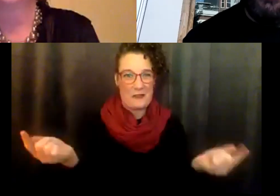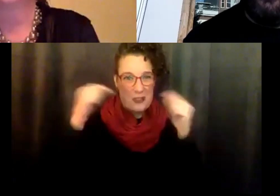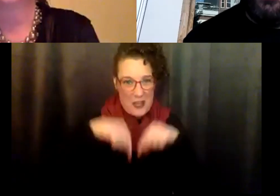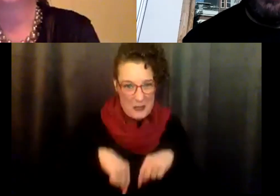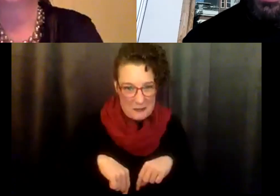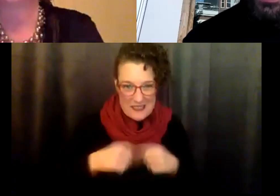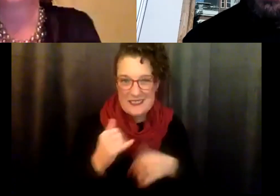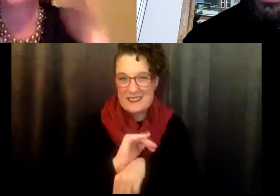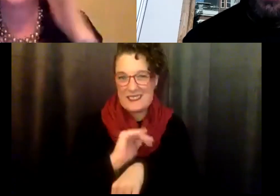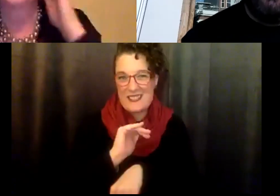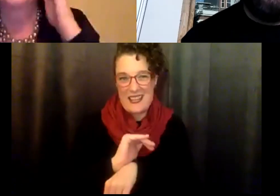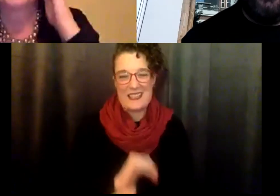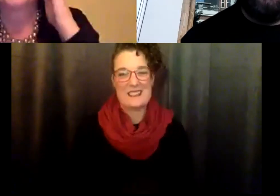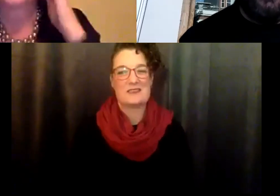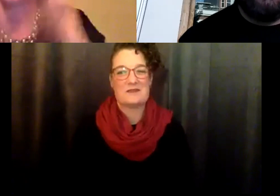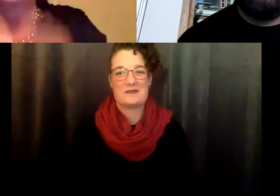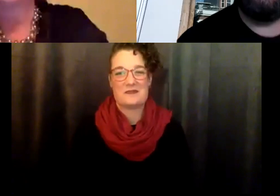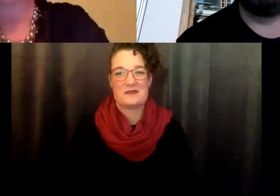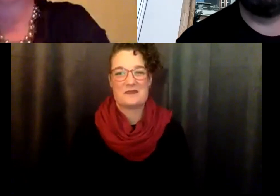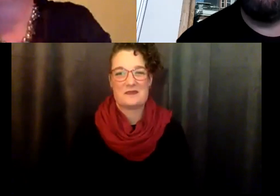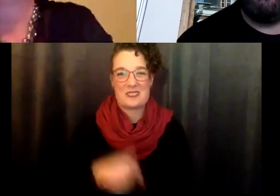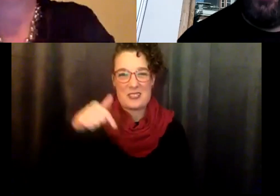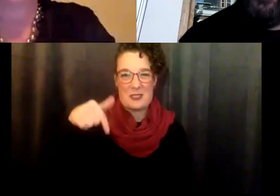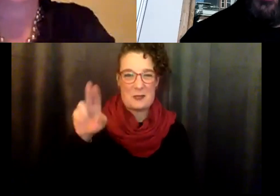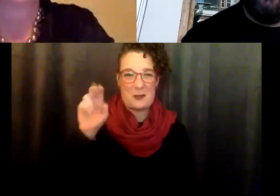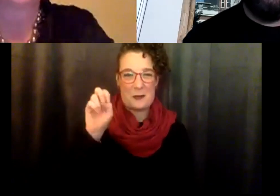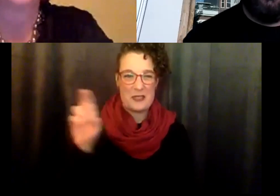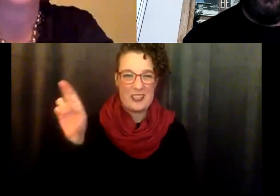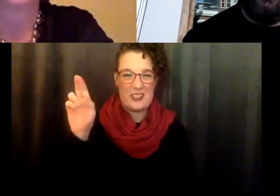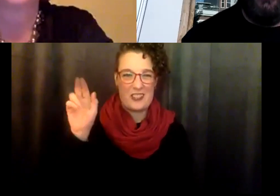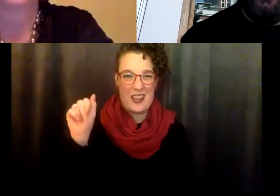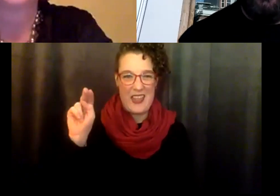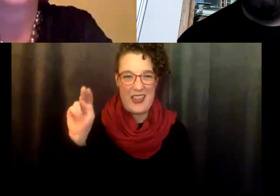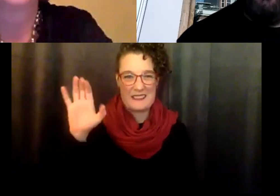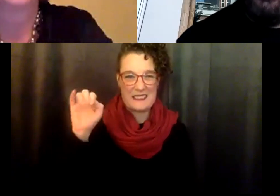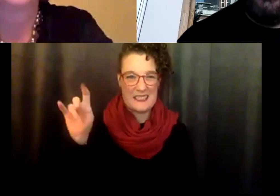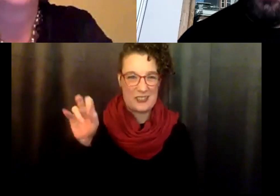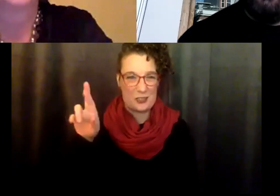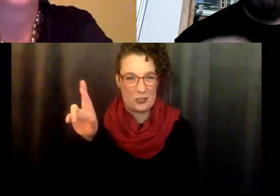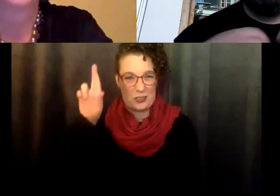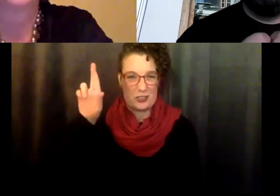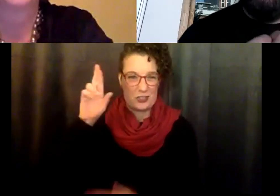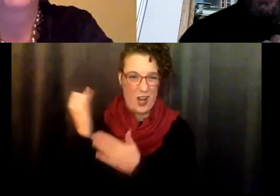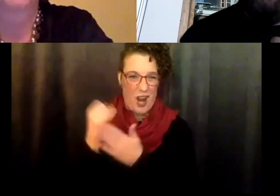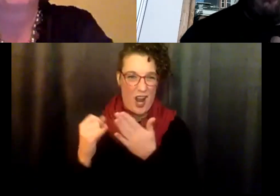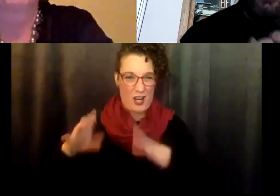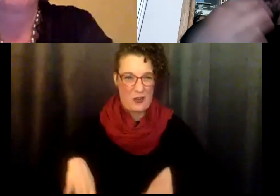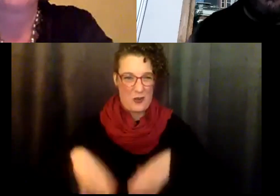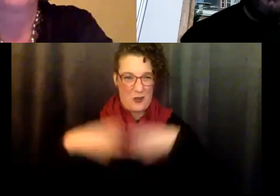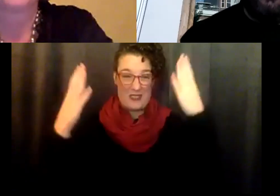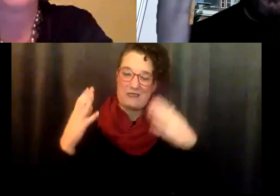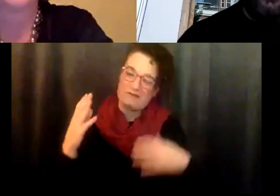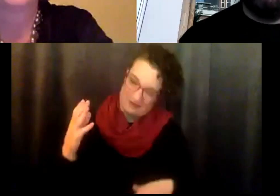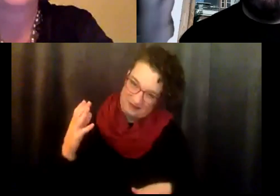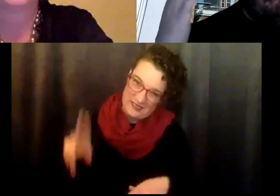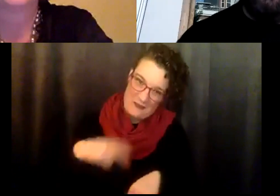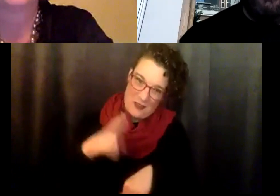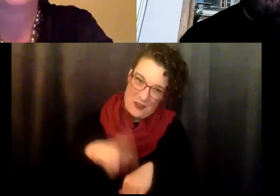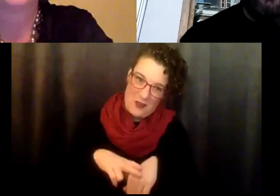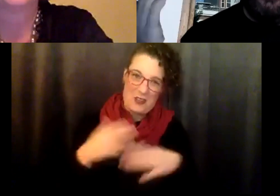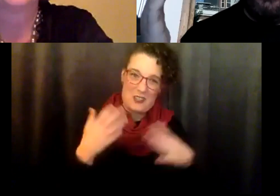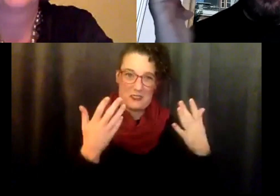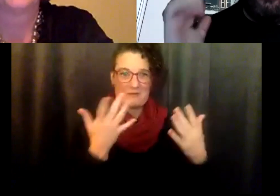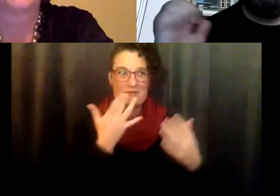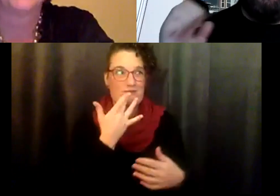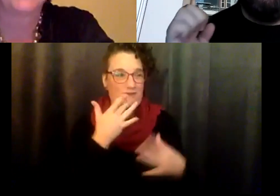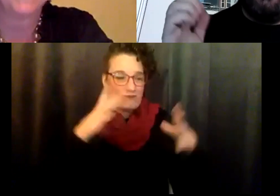for joining us for tonight's Queer Ancestors art opening. Of course, normally we would be having a huge art opening